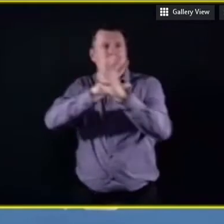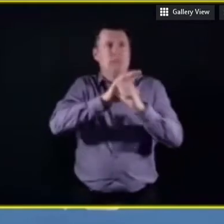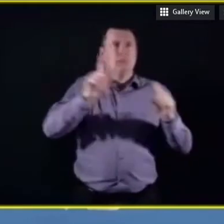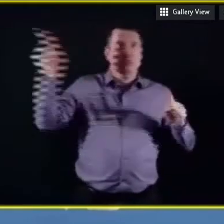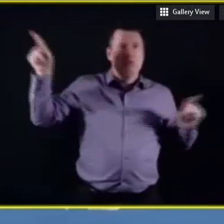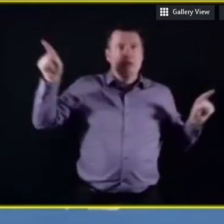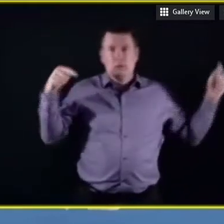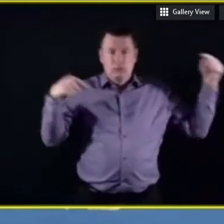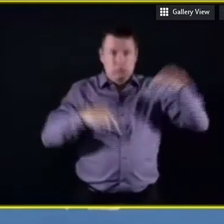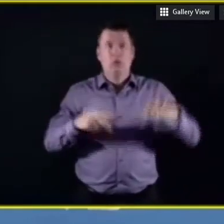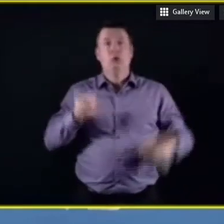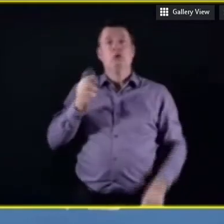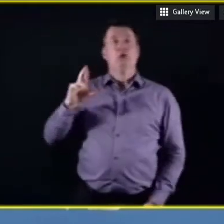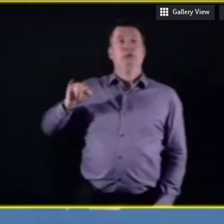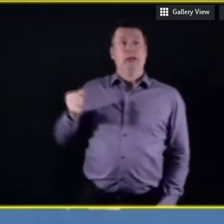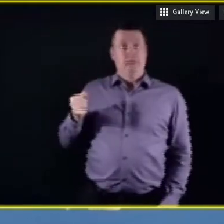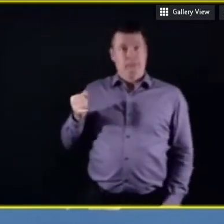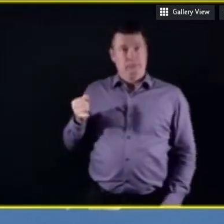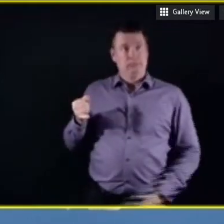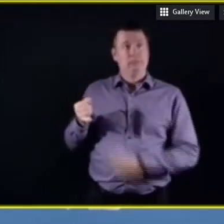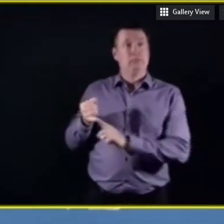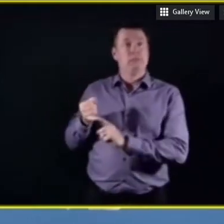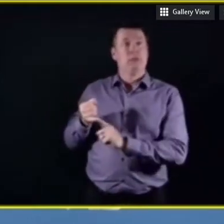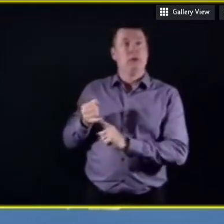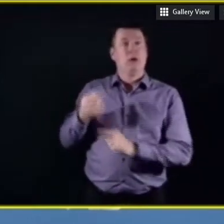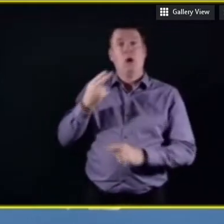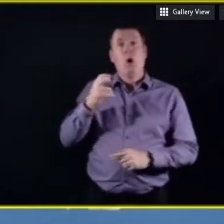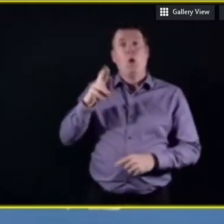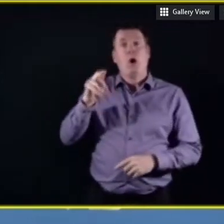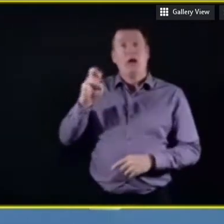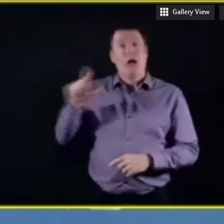Andover, which is between Hornell and Wellsville.